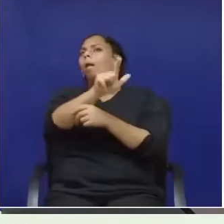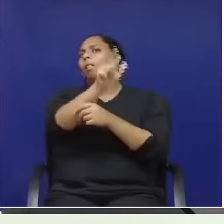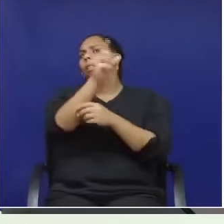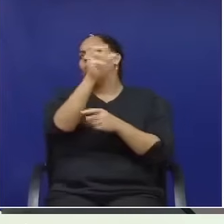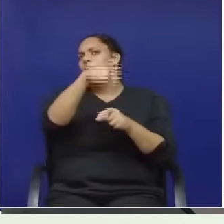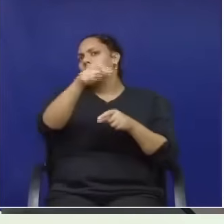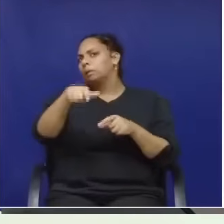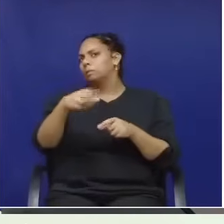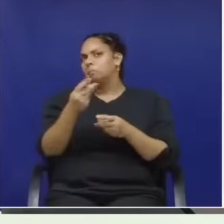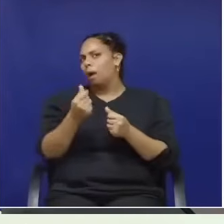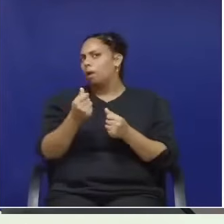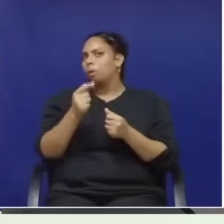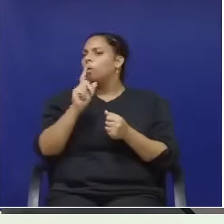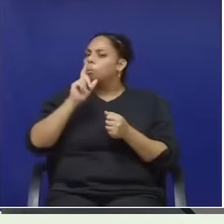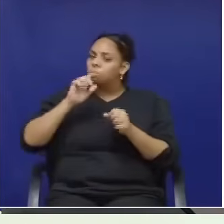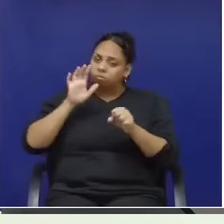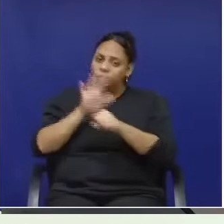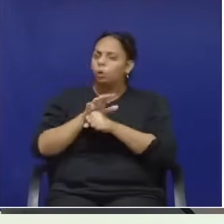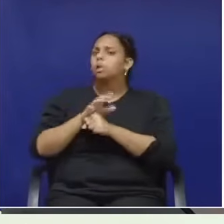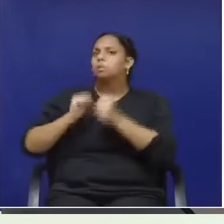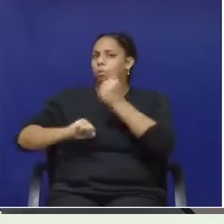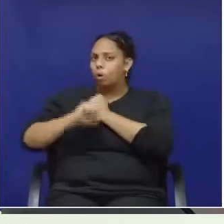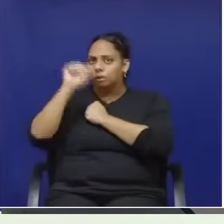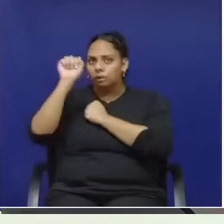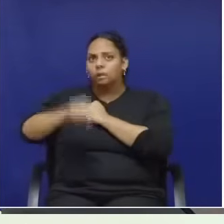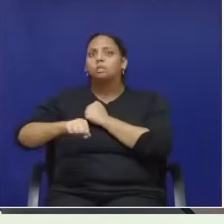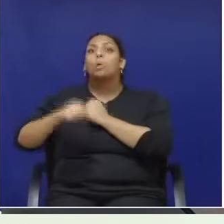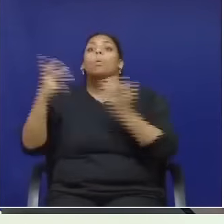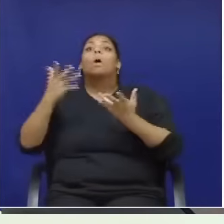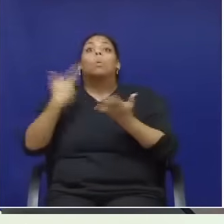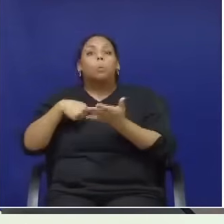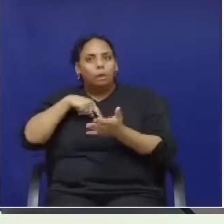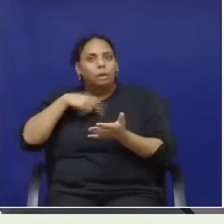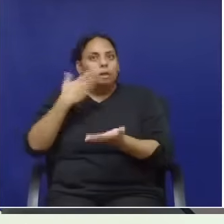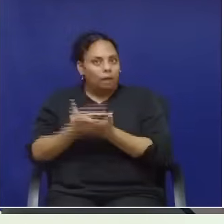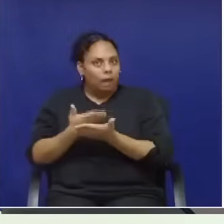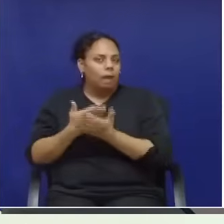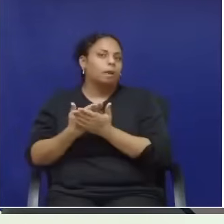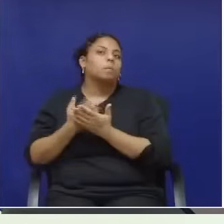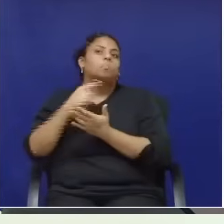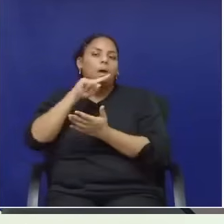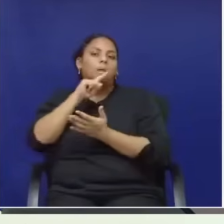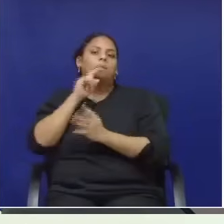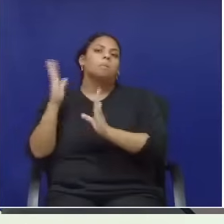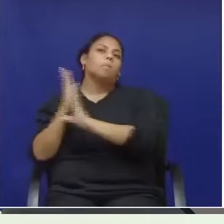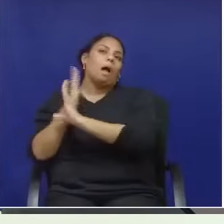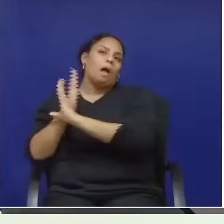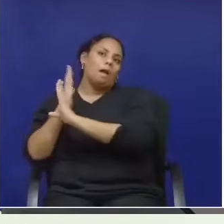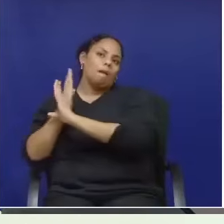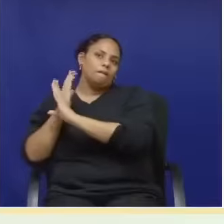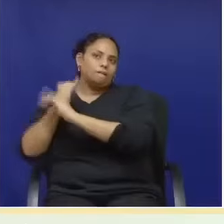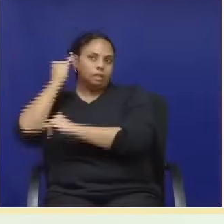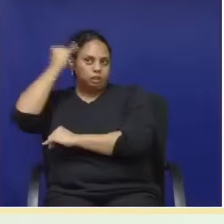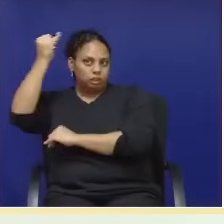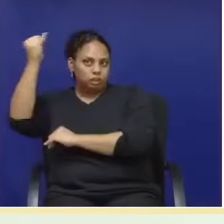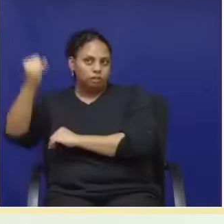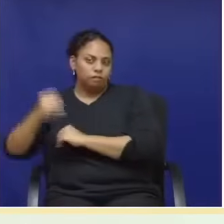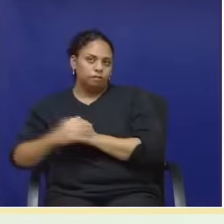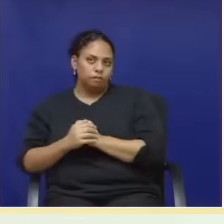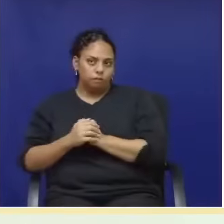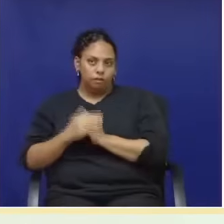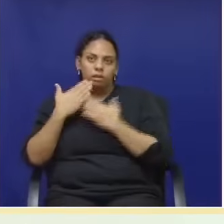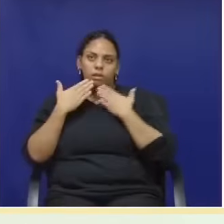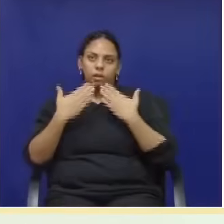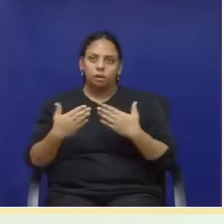fully support, wherever we can, that specific private initiative. I thank you. Thank you,